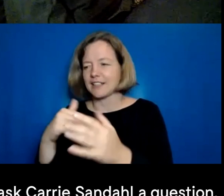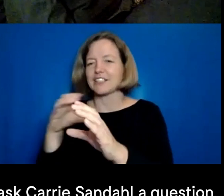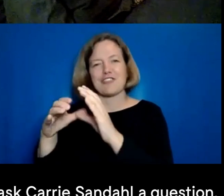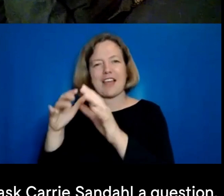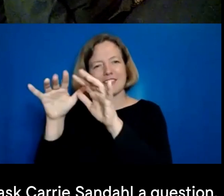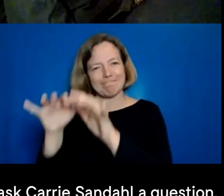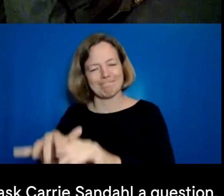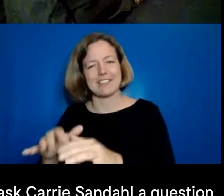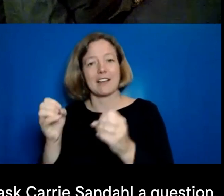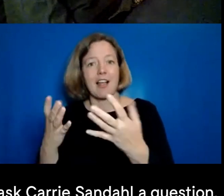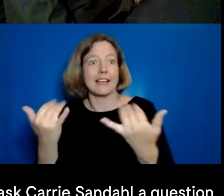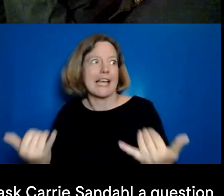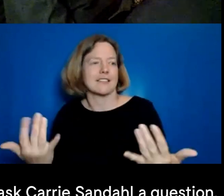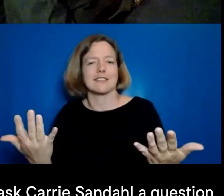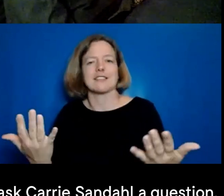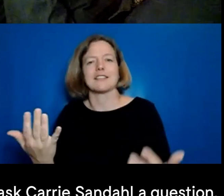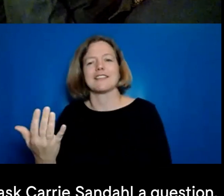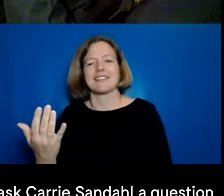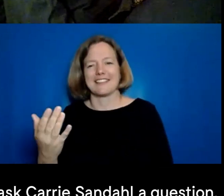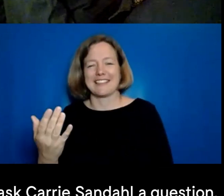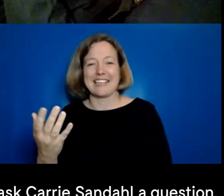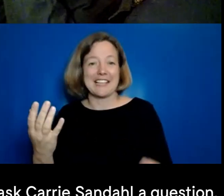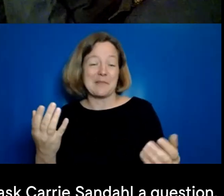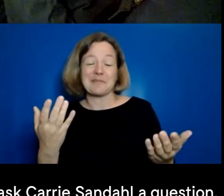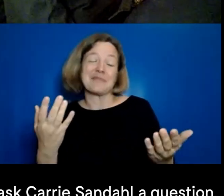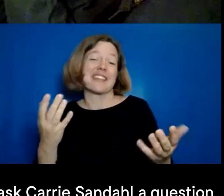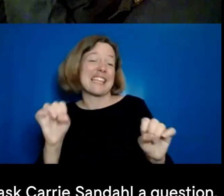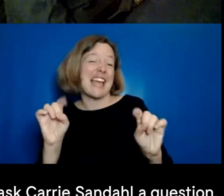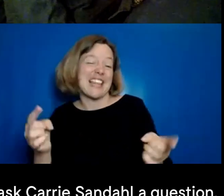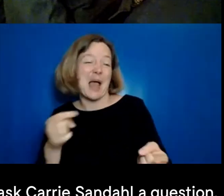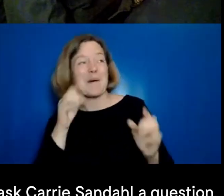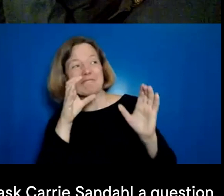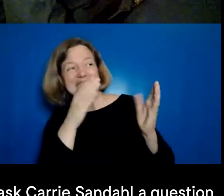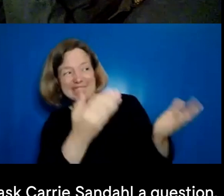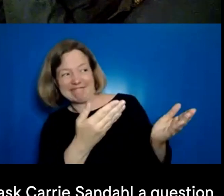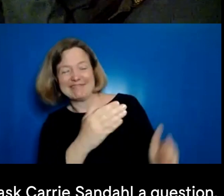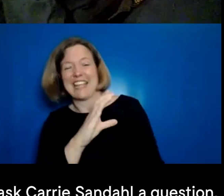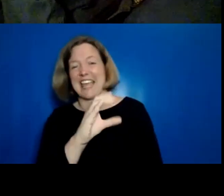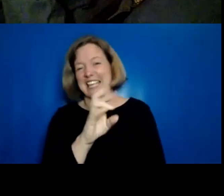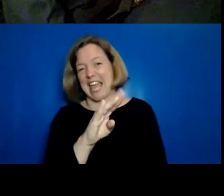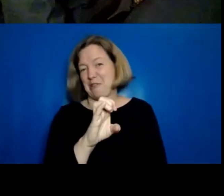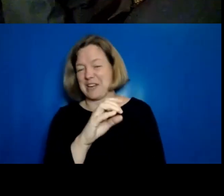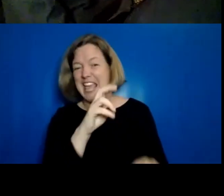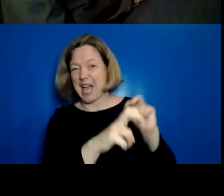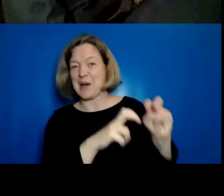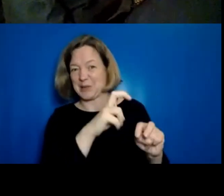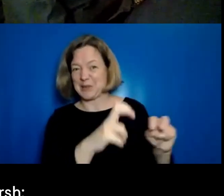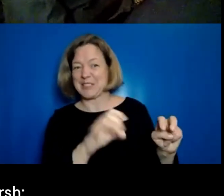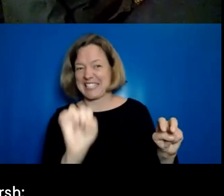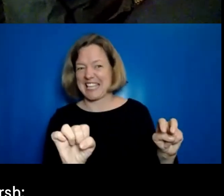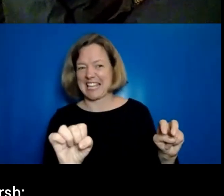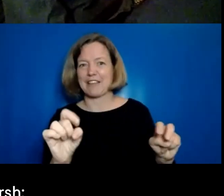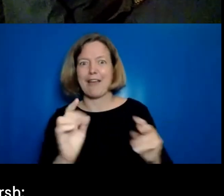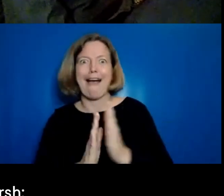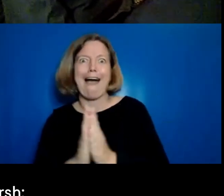to ask Carrie Sandahl a question if you always wanted to ask Carrie Sandahl a question. I'm so glad